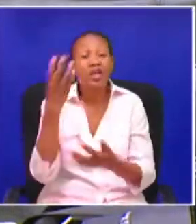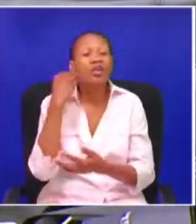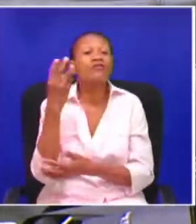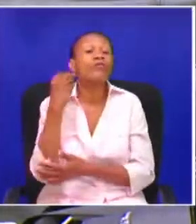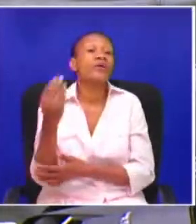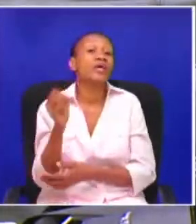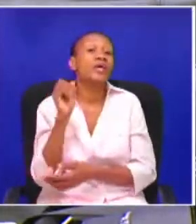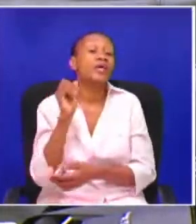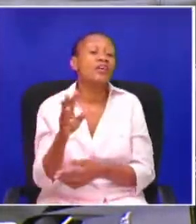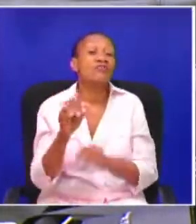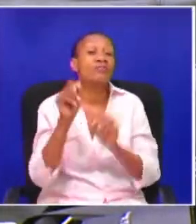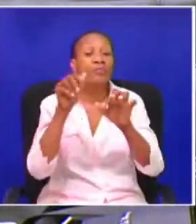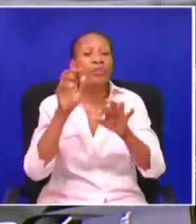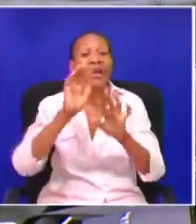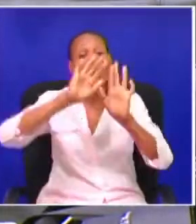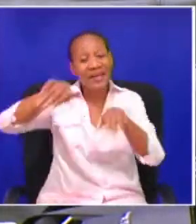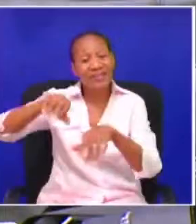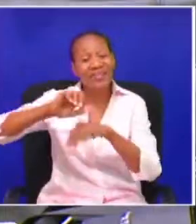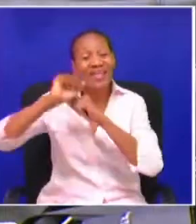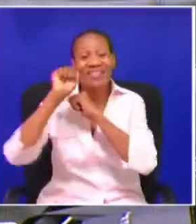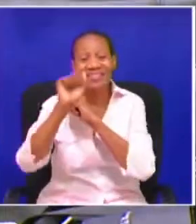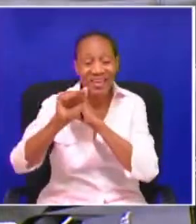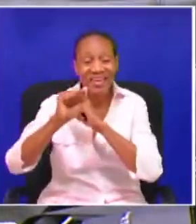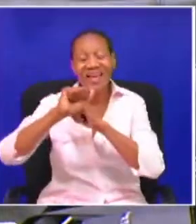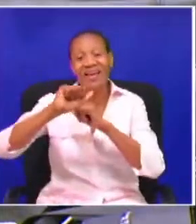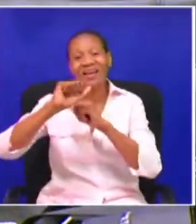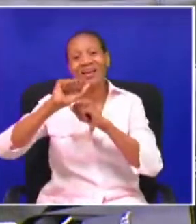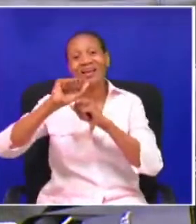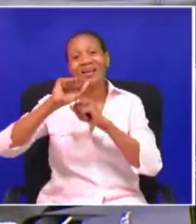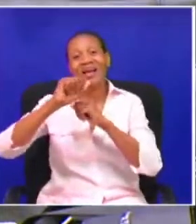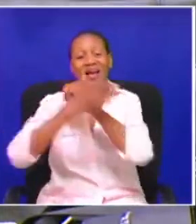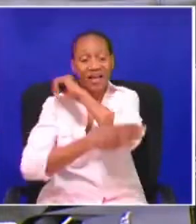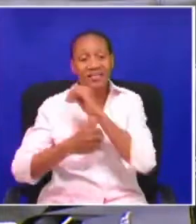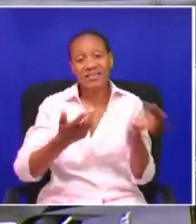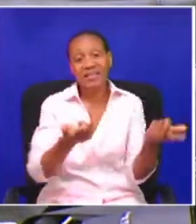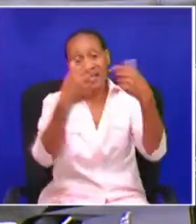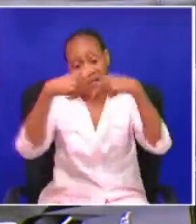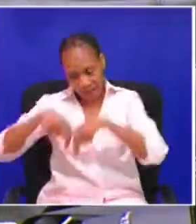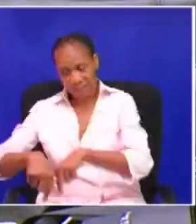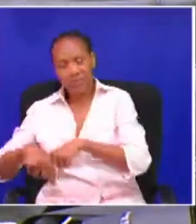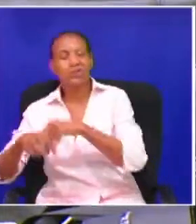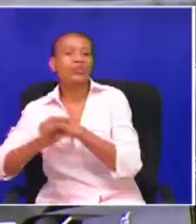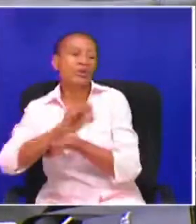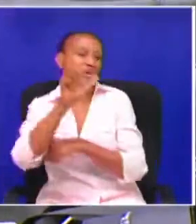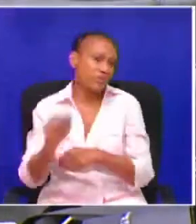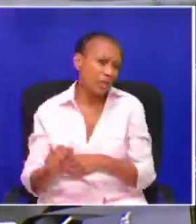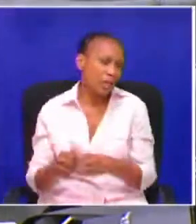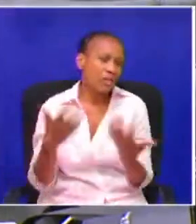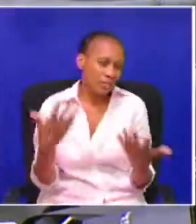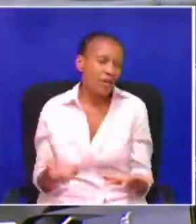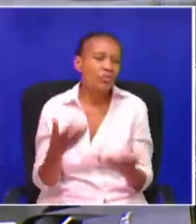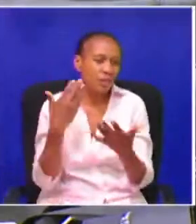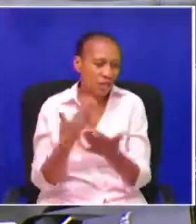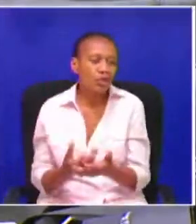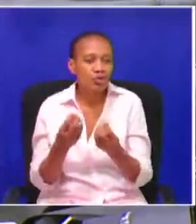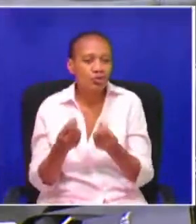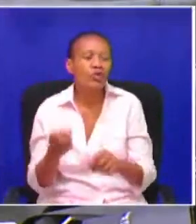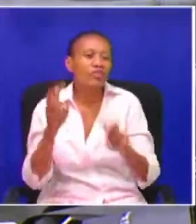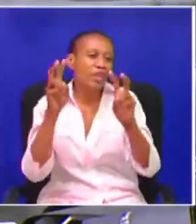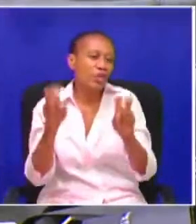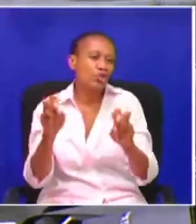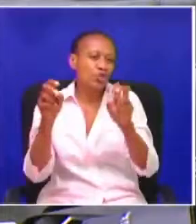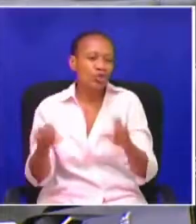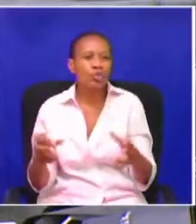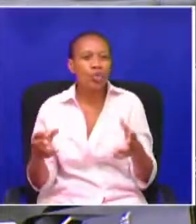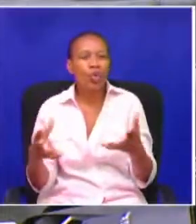irregular migration, and promote regional economic development that addresses the push factors driving